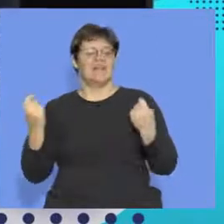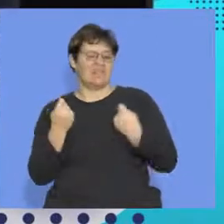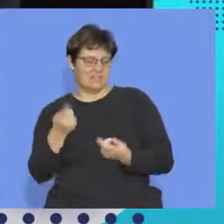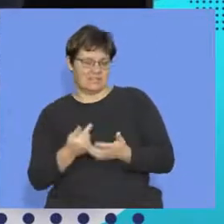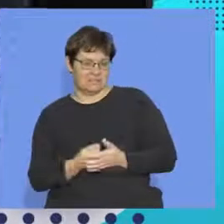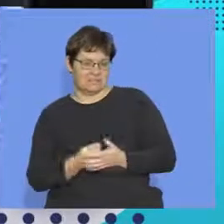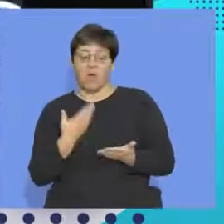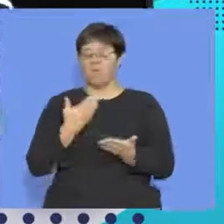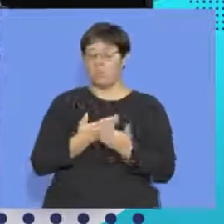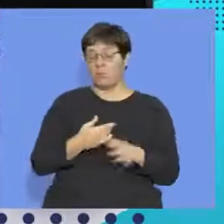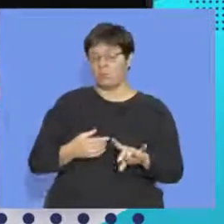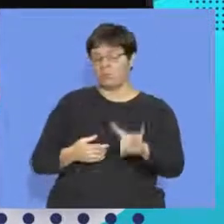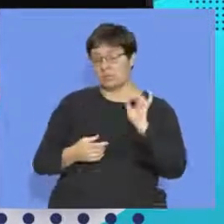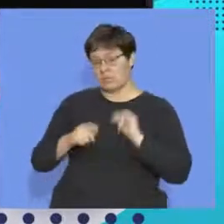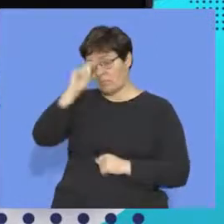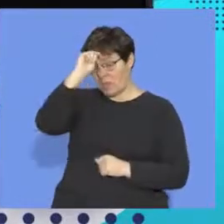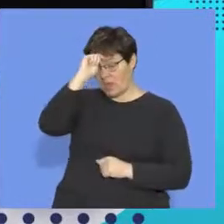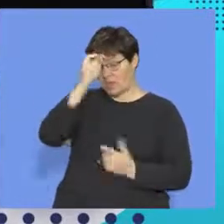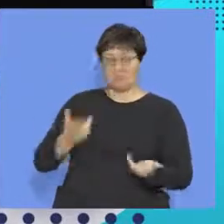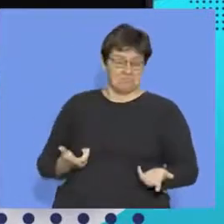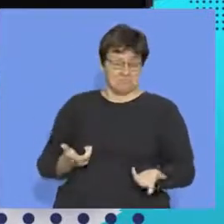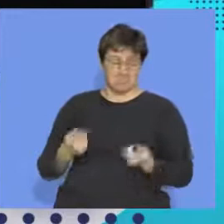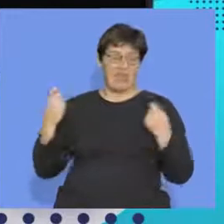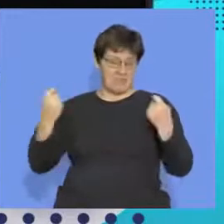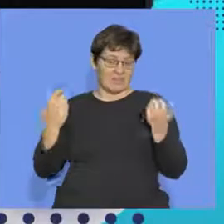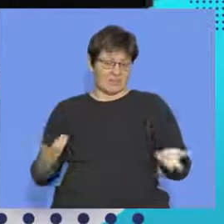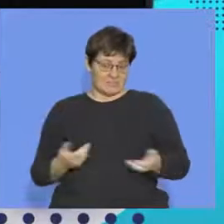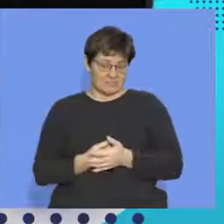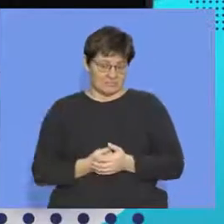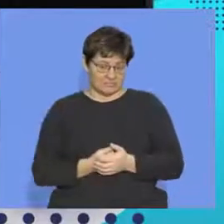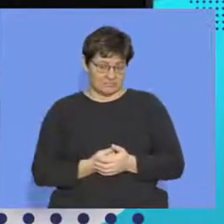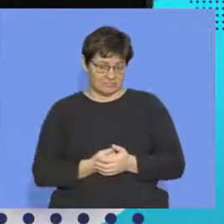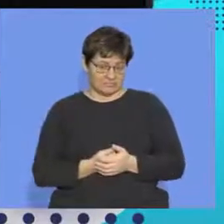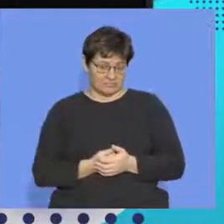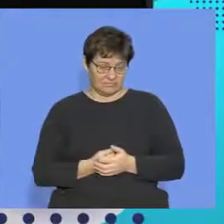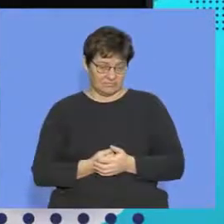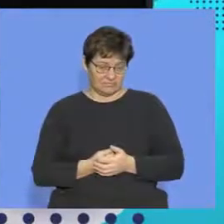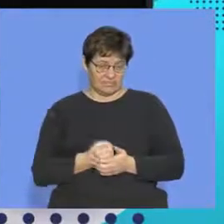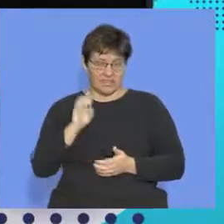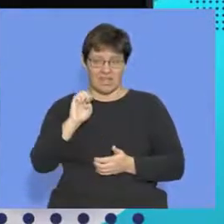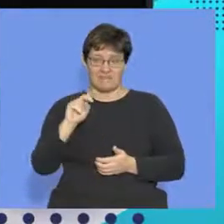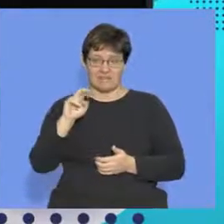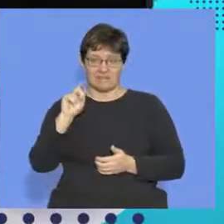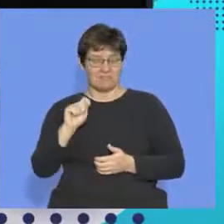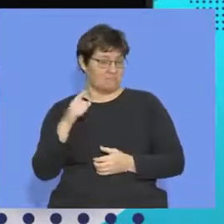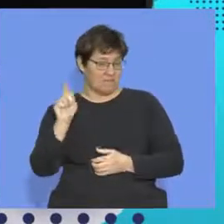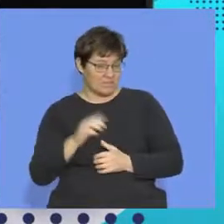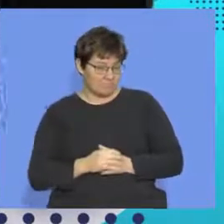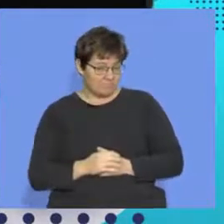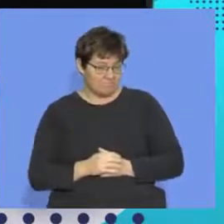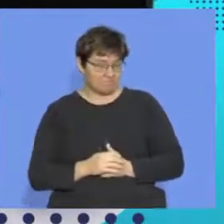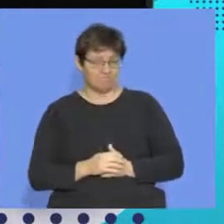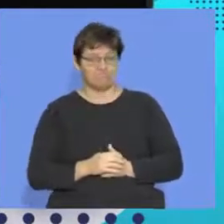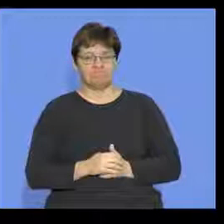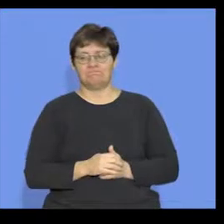event. The probability of choosing a boy, it's an event. Are we together? That could be an event.